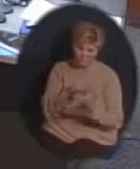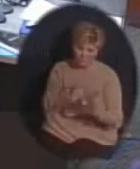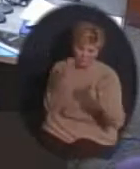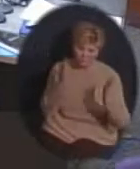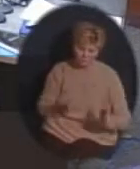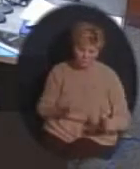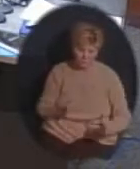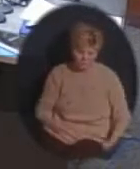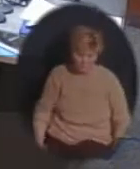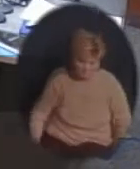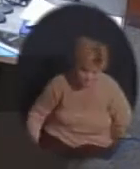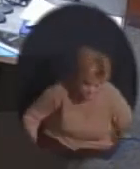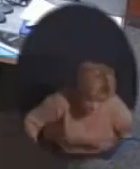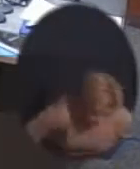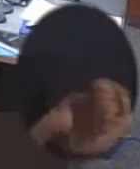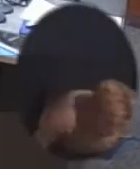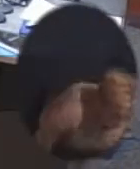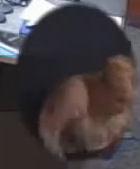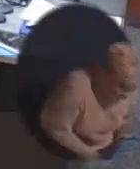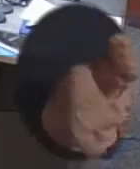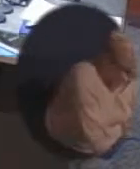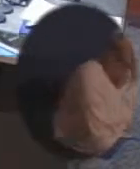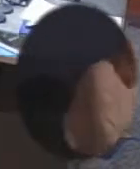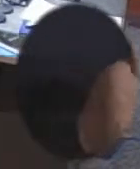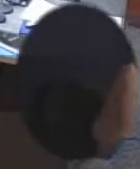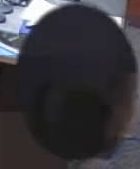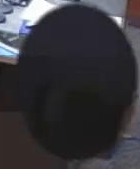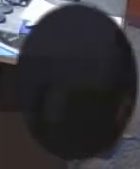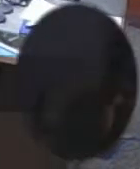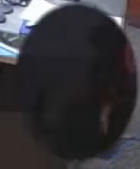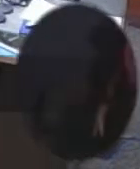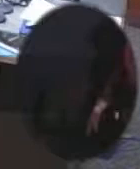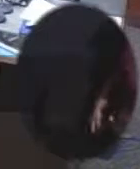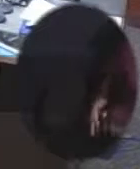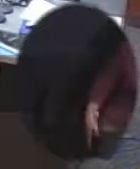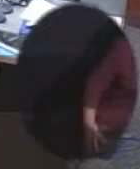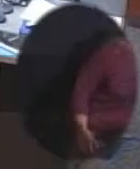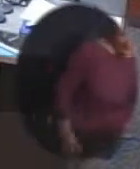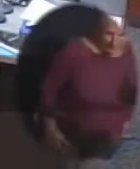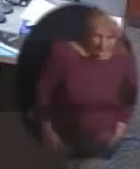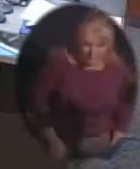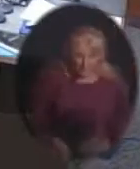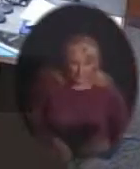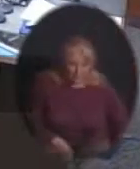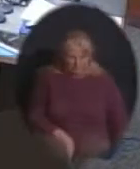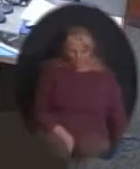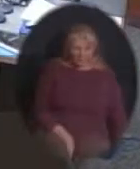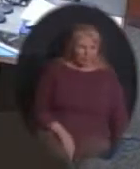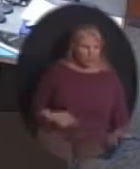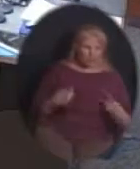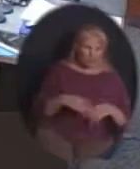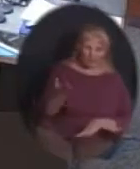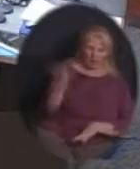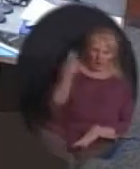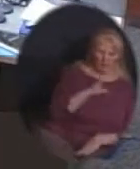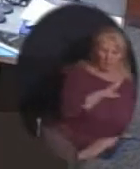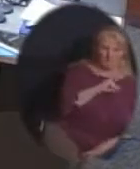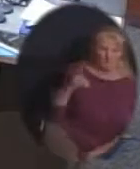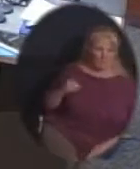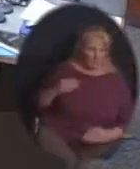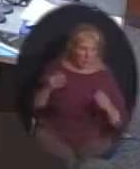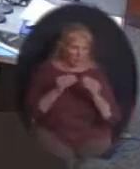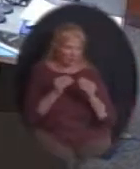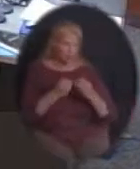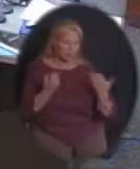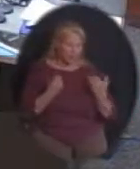Sure. During our last board meeting, we had some public comments that dealt with the relationship of TLC with